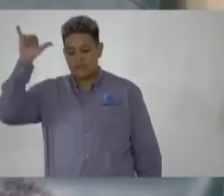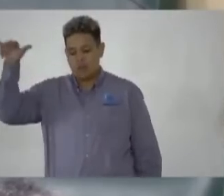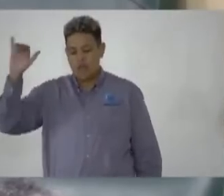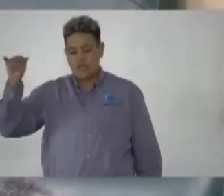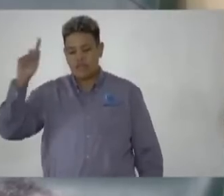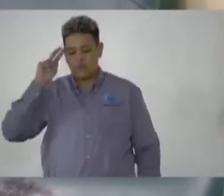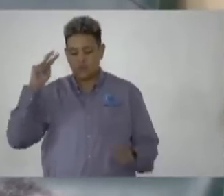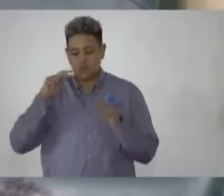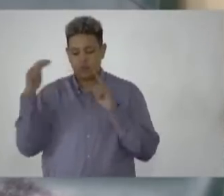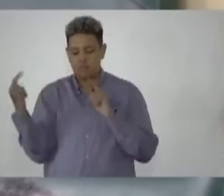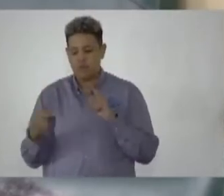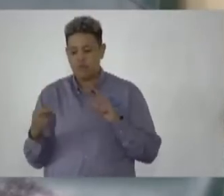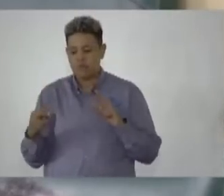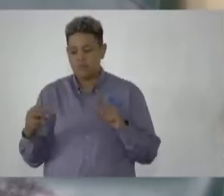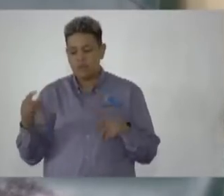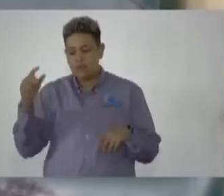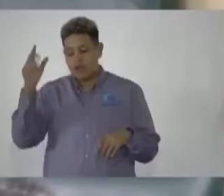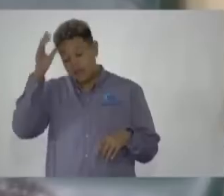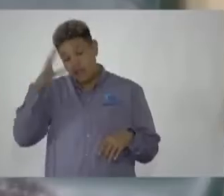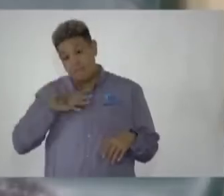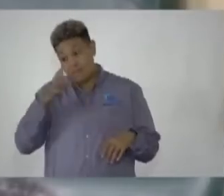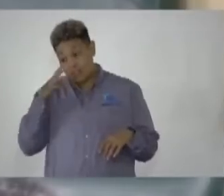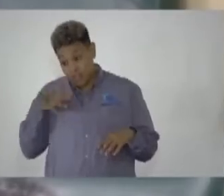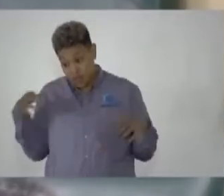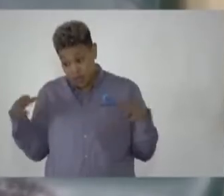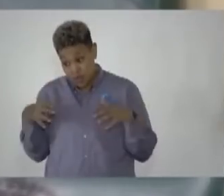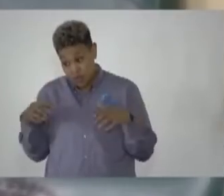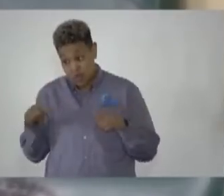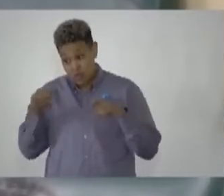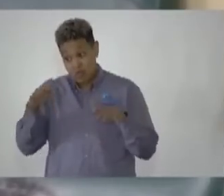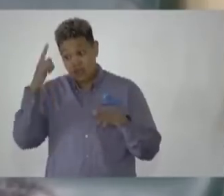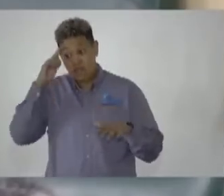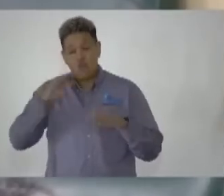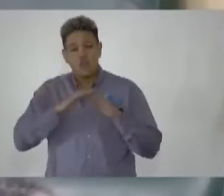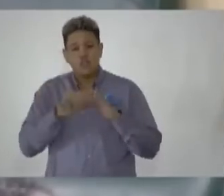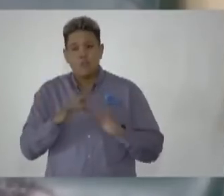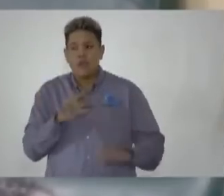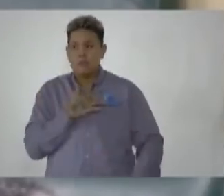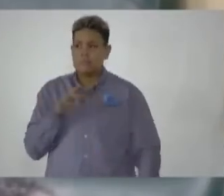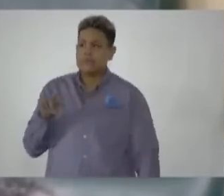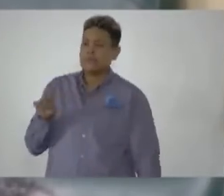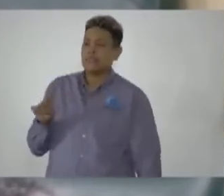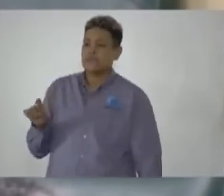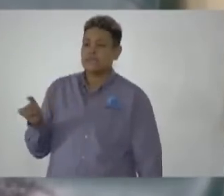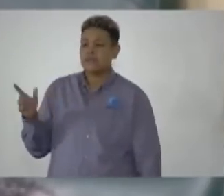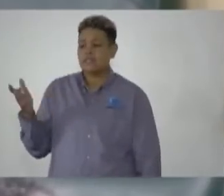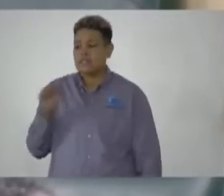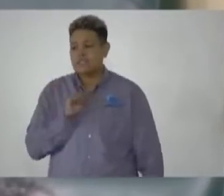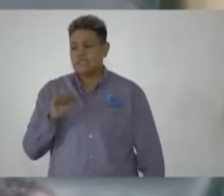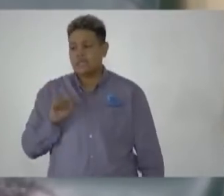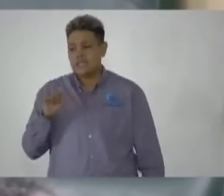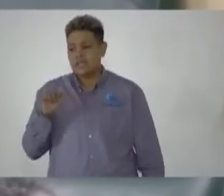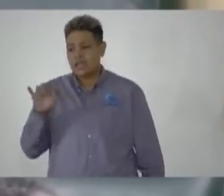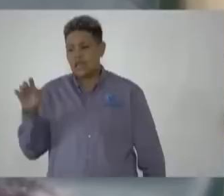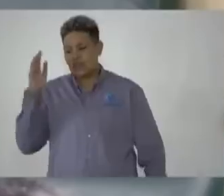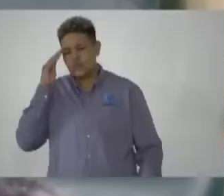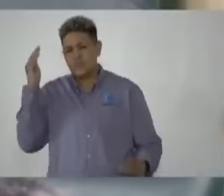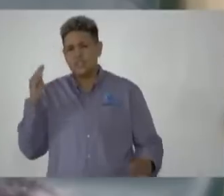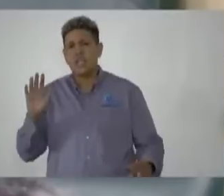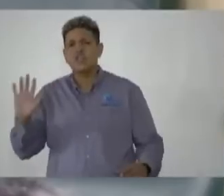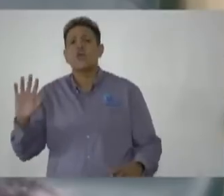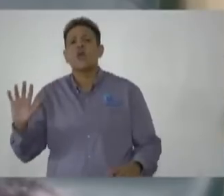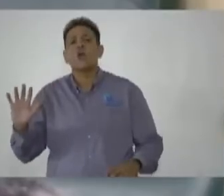prospect of a gender caucus for Jamaica was appreciated. Senator Gale, you indicated